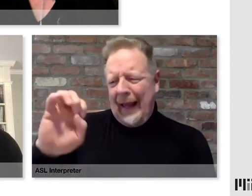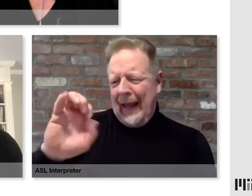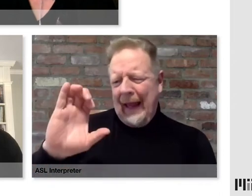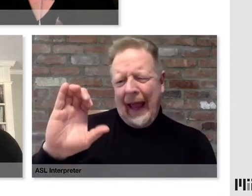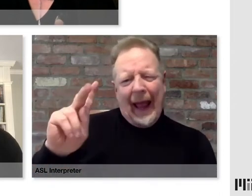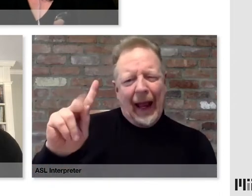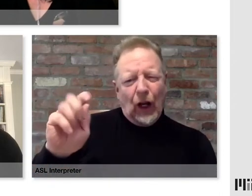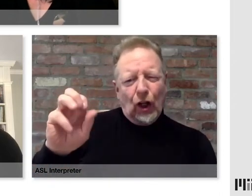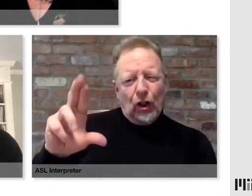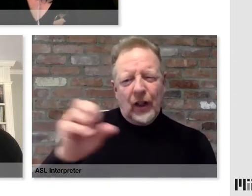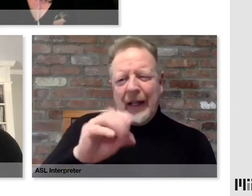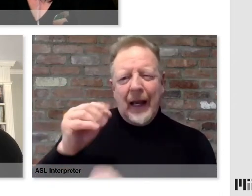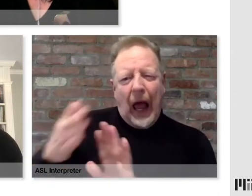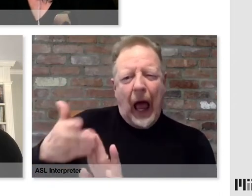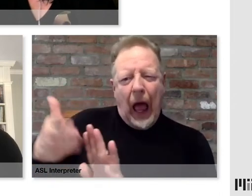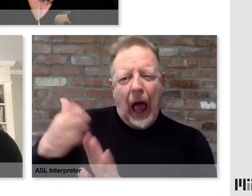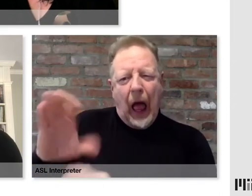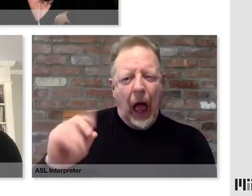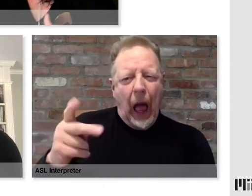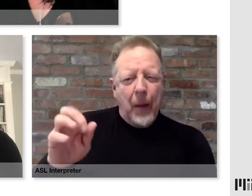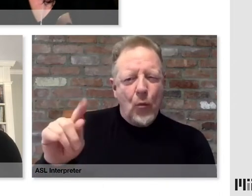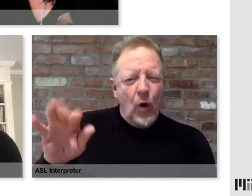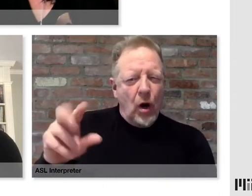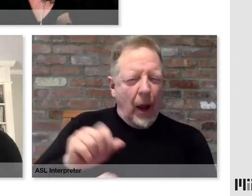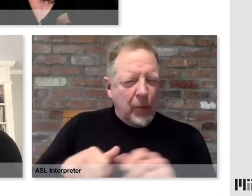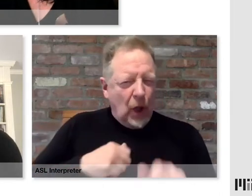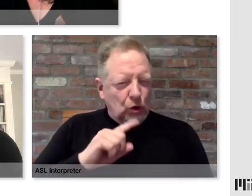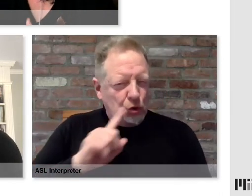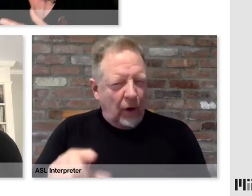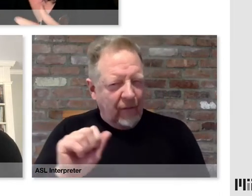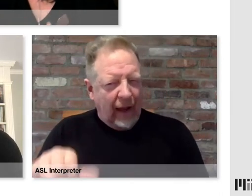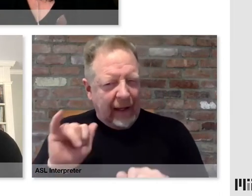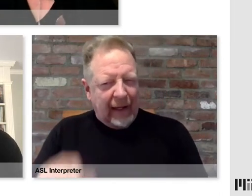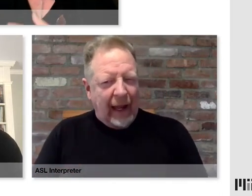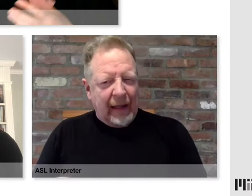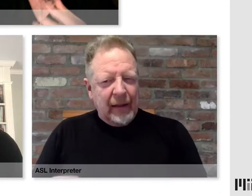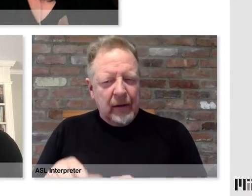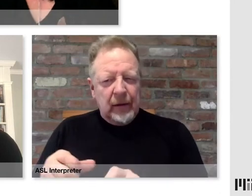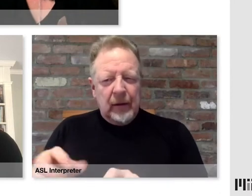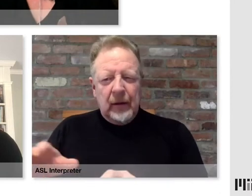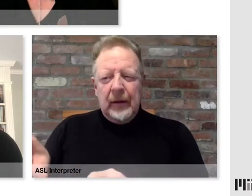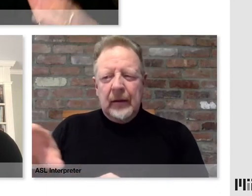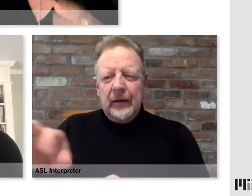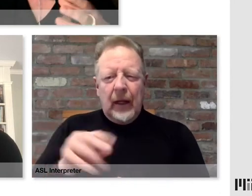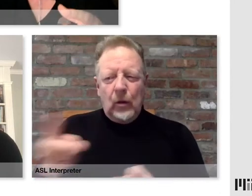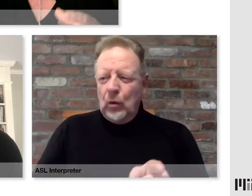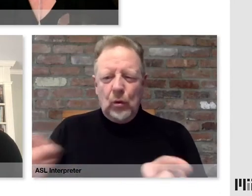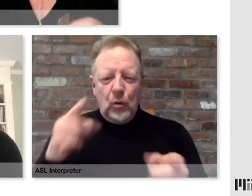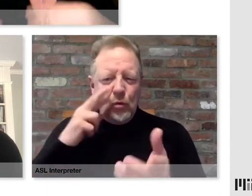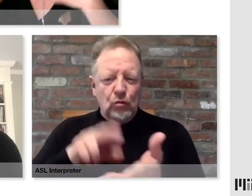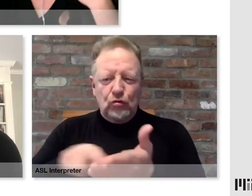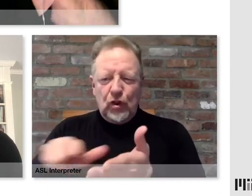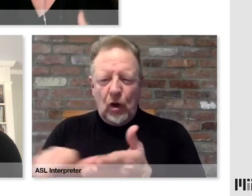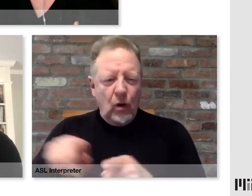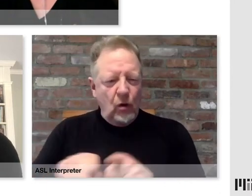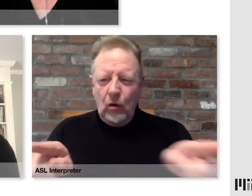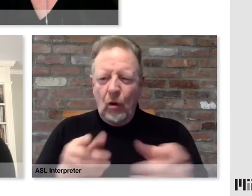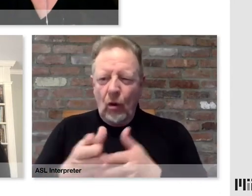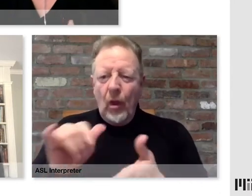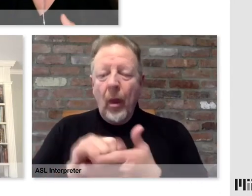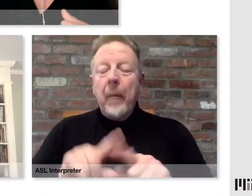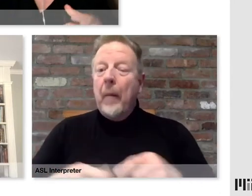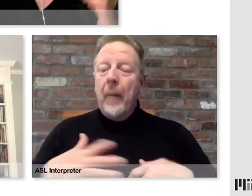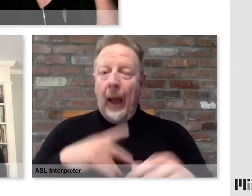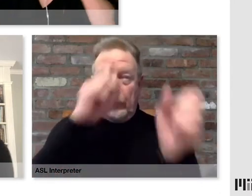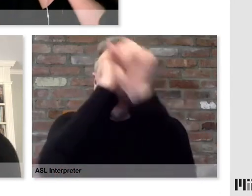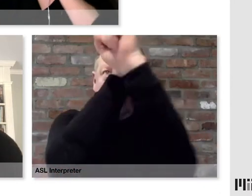operators. And I'm not entirely sure if I can conflate your two researches through that, but in my imagination,